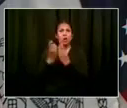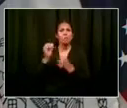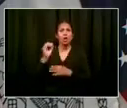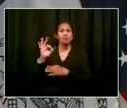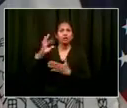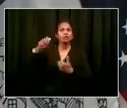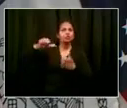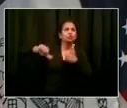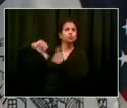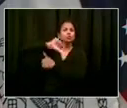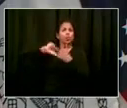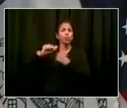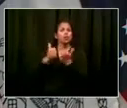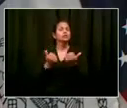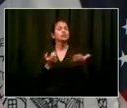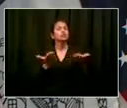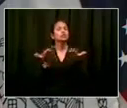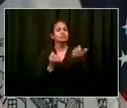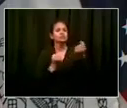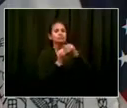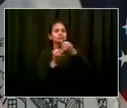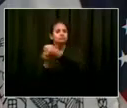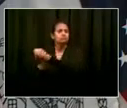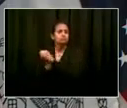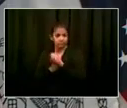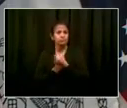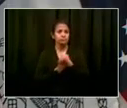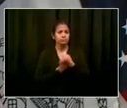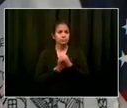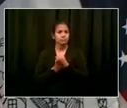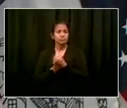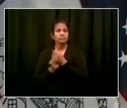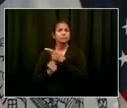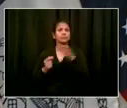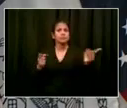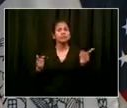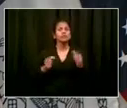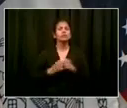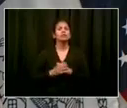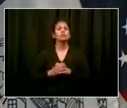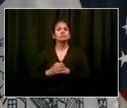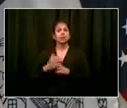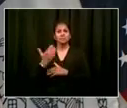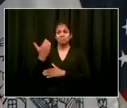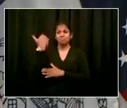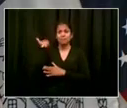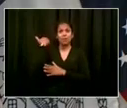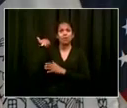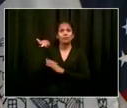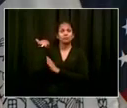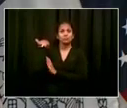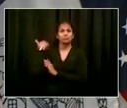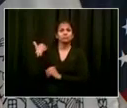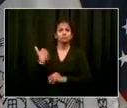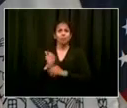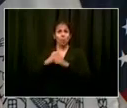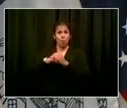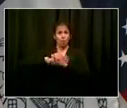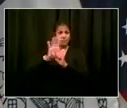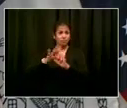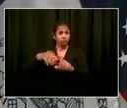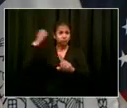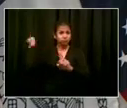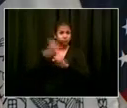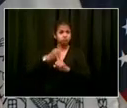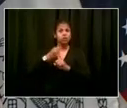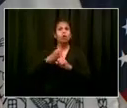and non-congregate. But the point being, we had space available in the places where services are provided,